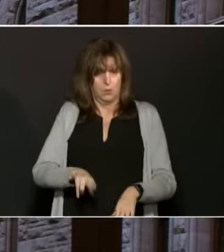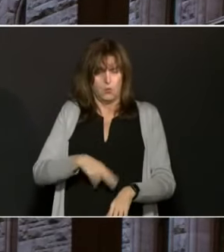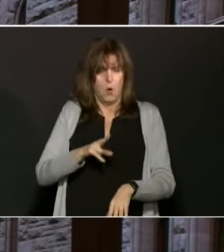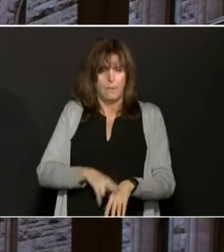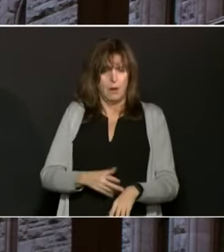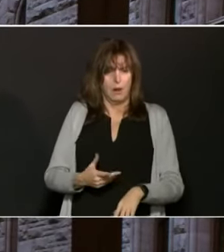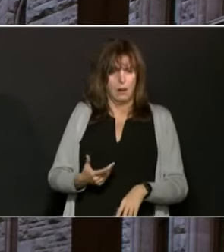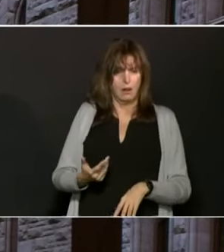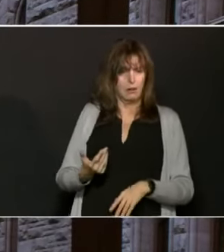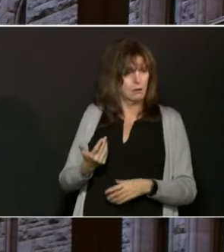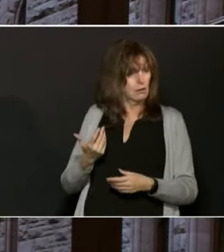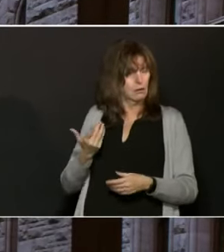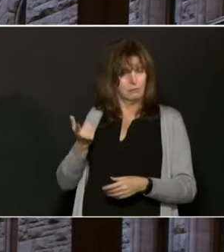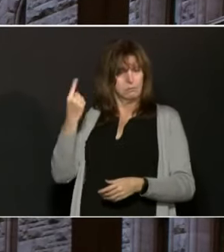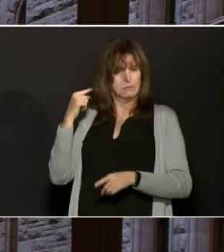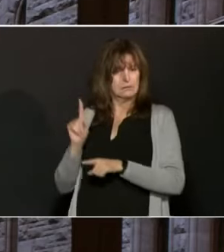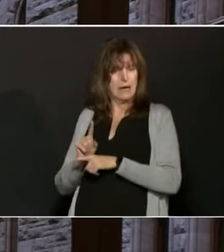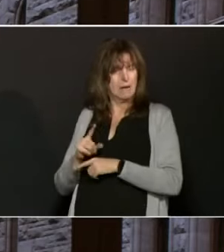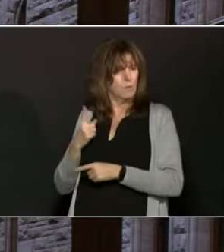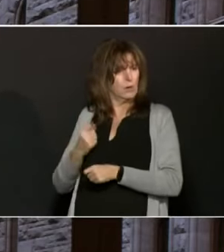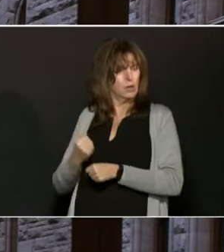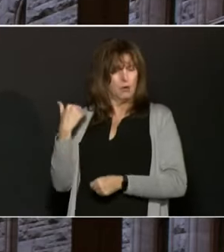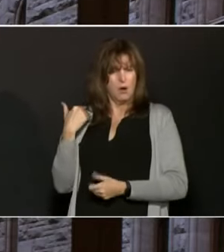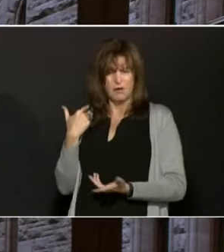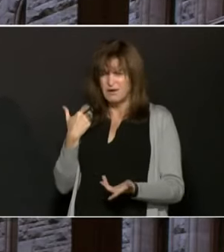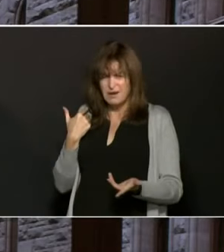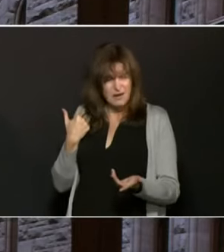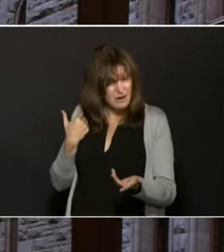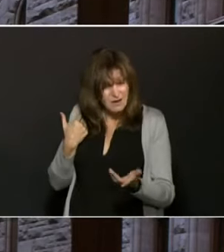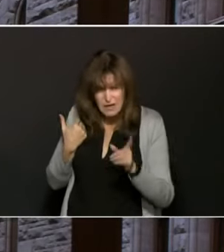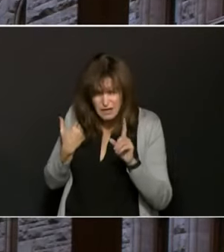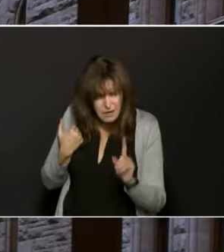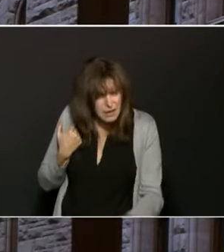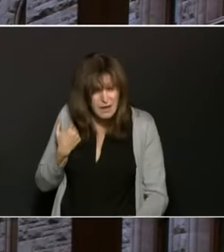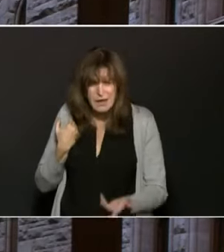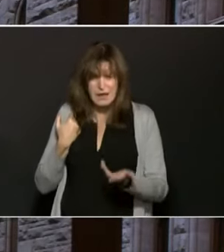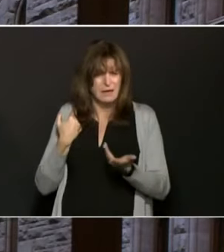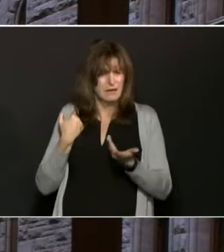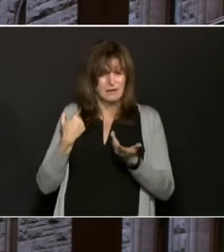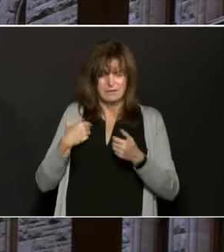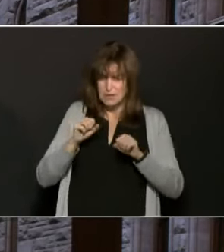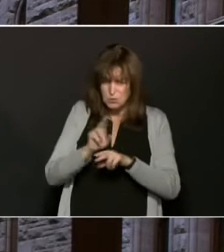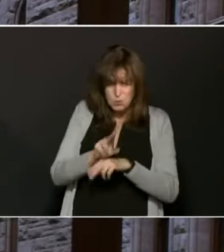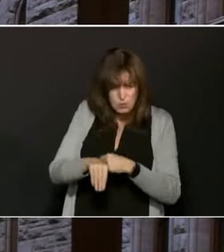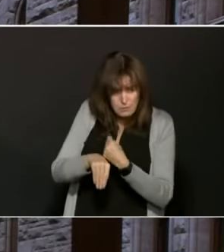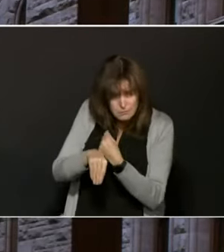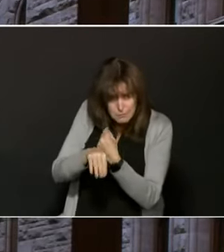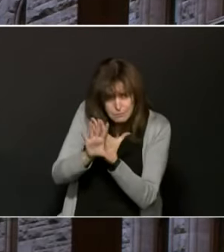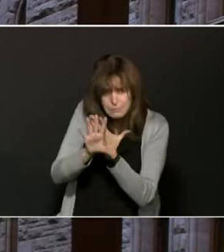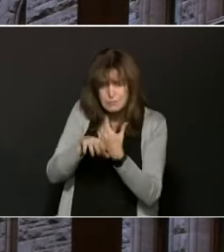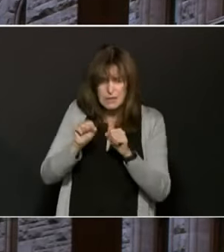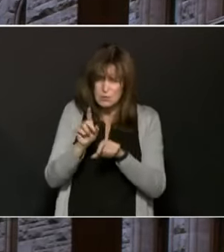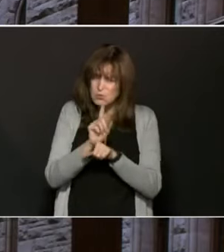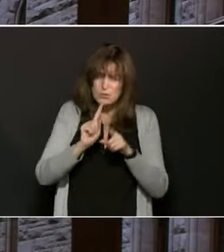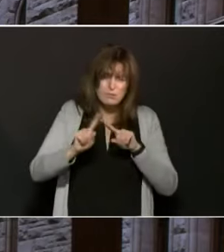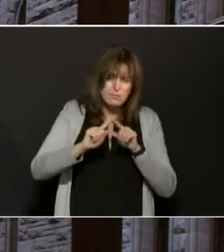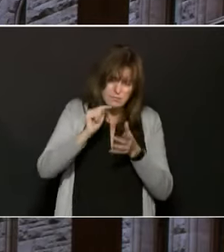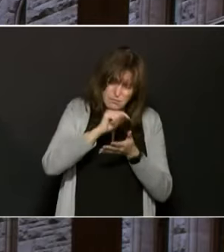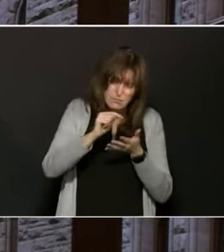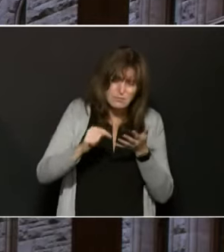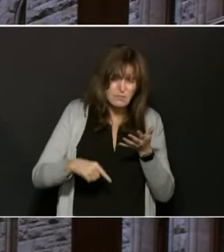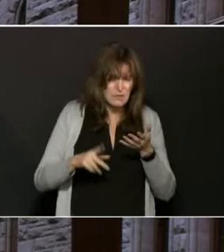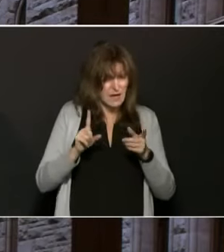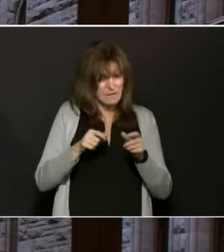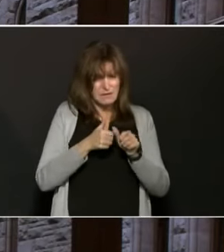really got to make some impact on that. The virtual methods are there. We can do that. But we're going to have to tighten down. But I don't think the schools have